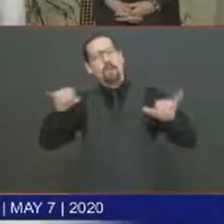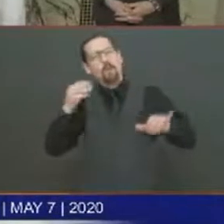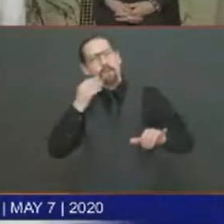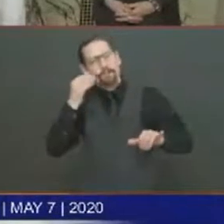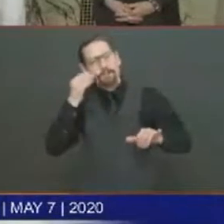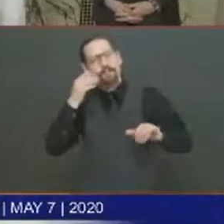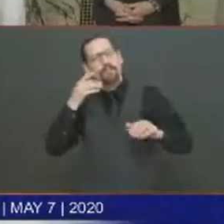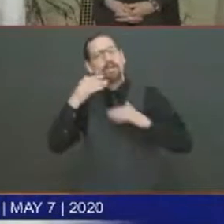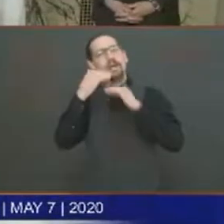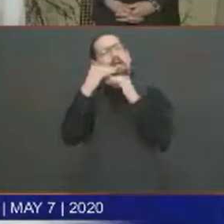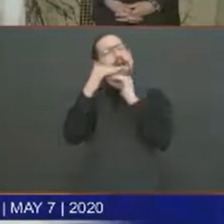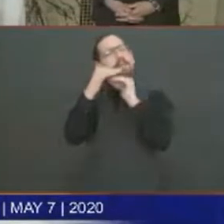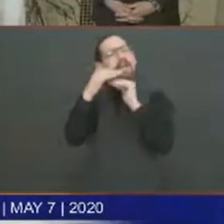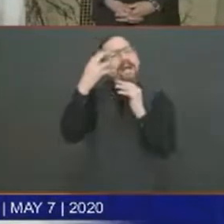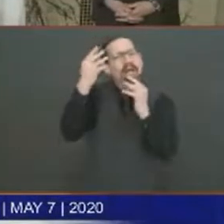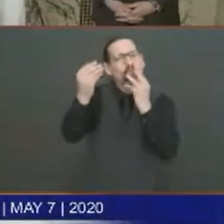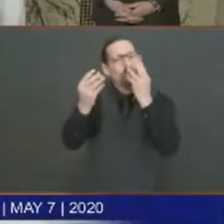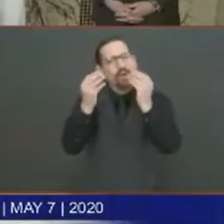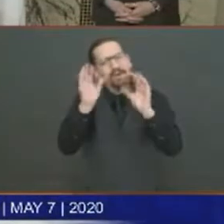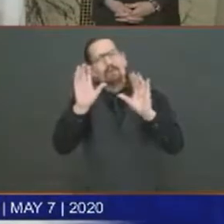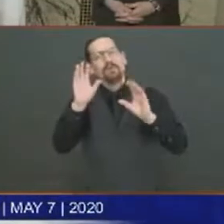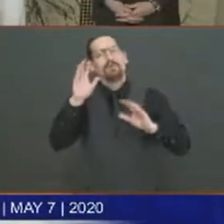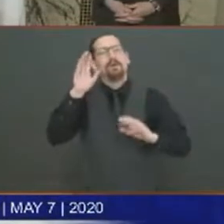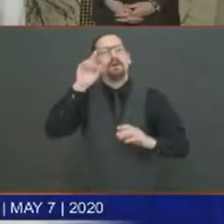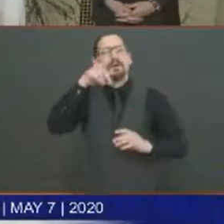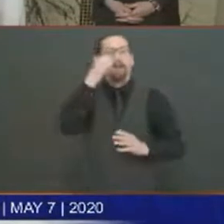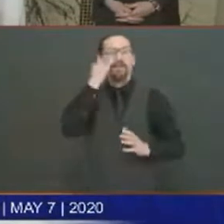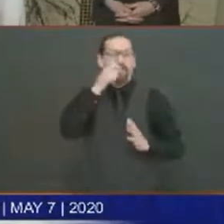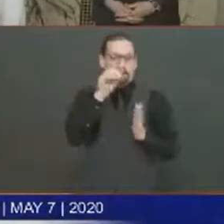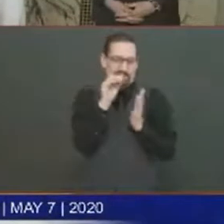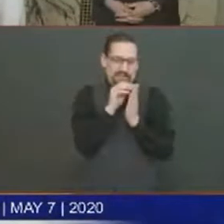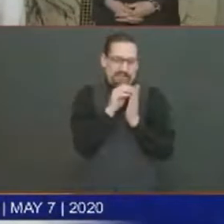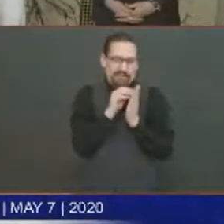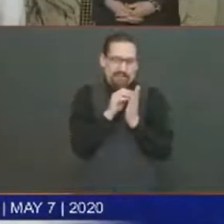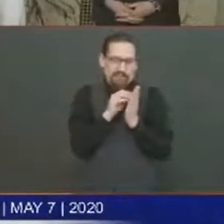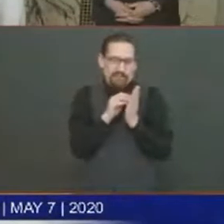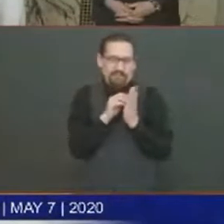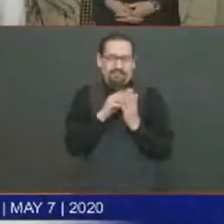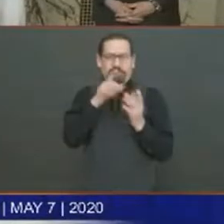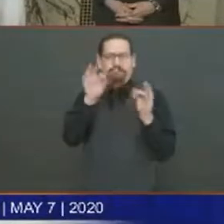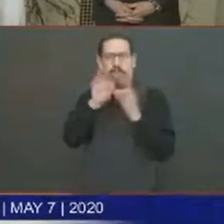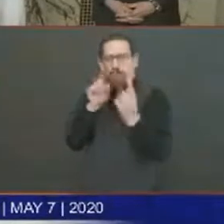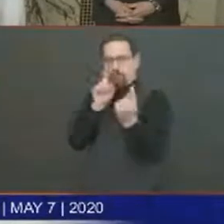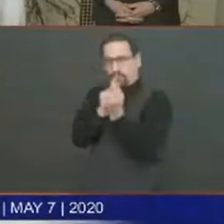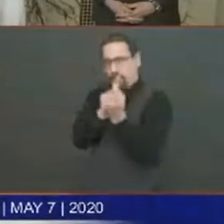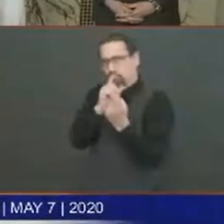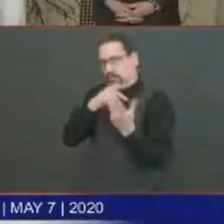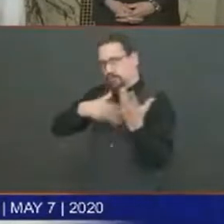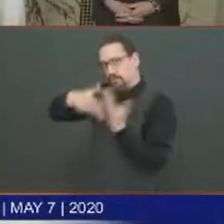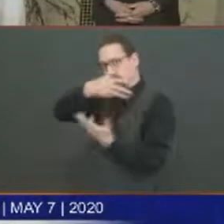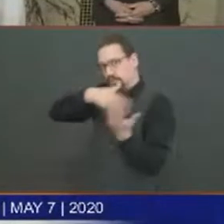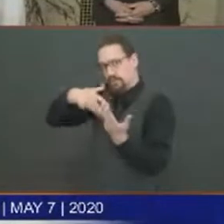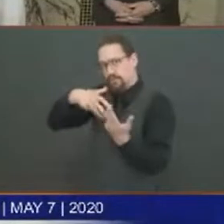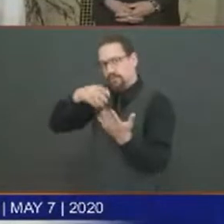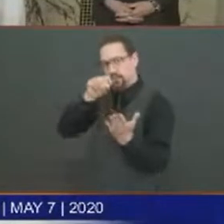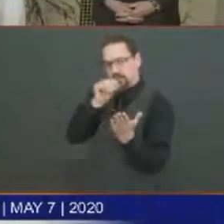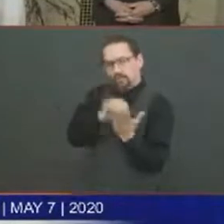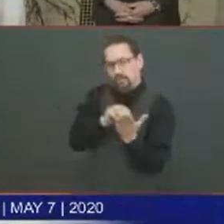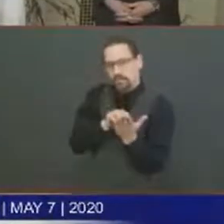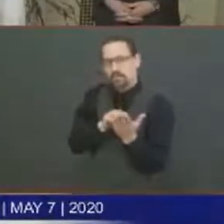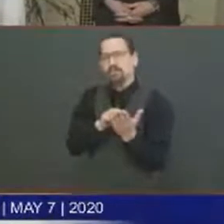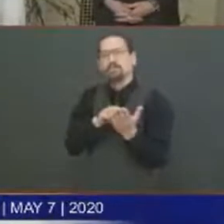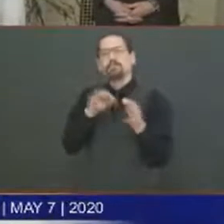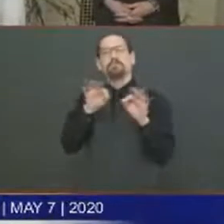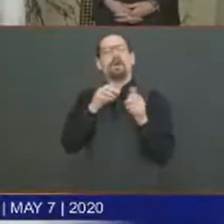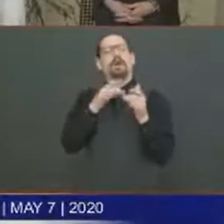of writing down every day who we've been with and where we've been, and we've been trying to limit our exposure to the